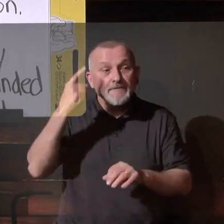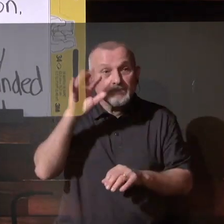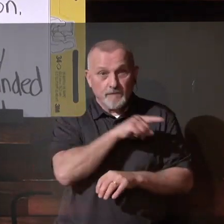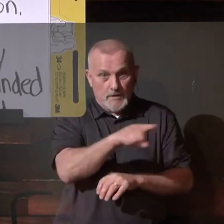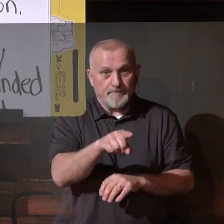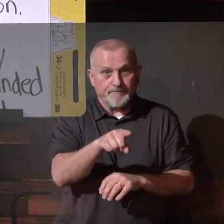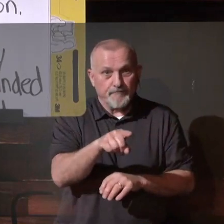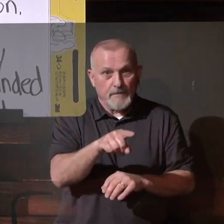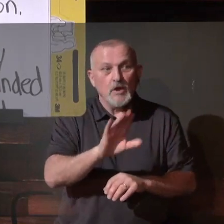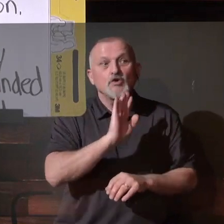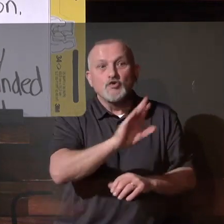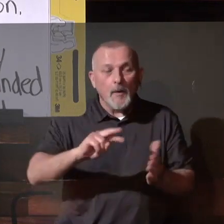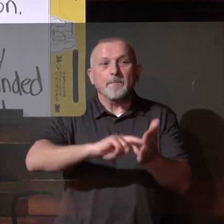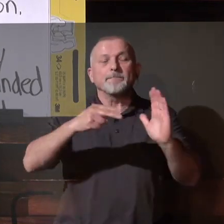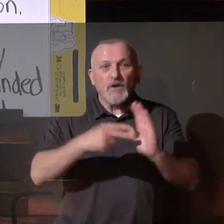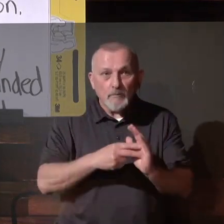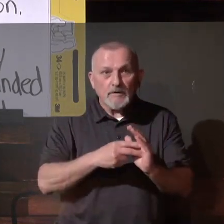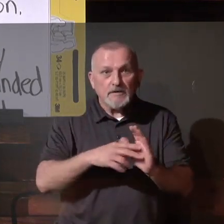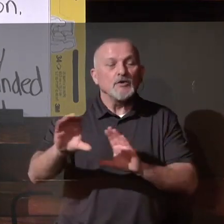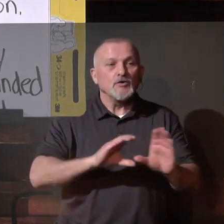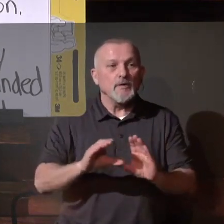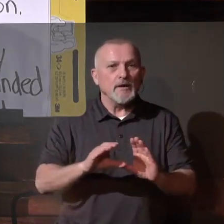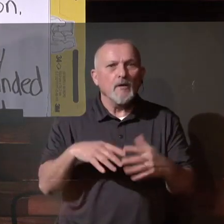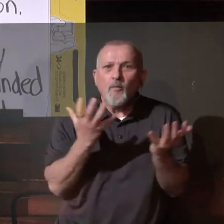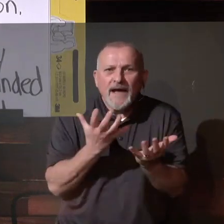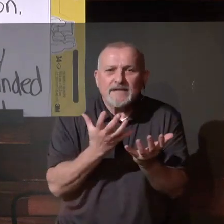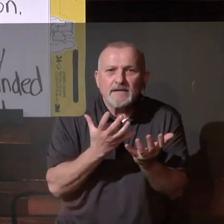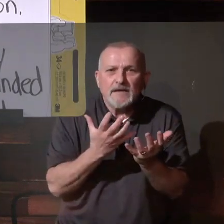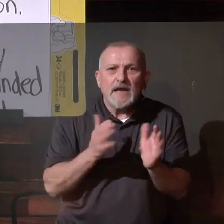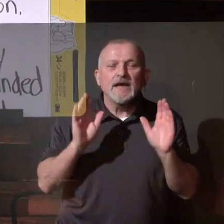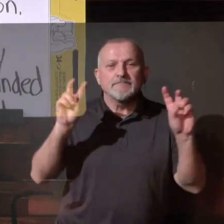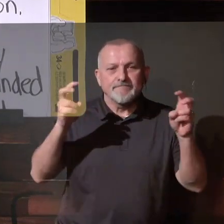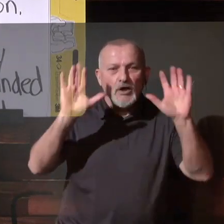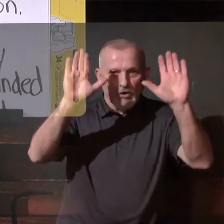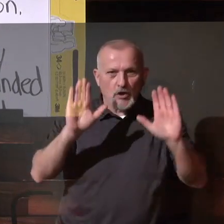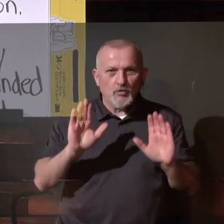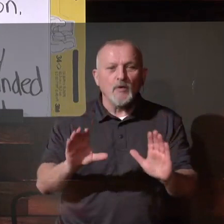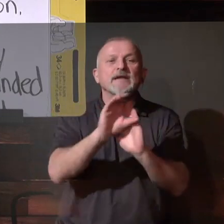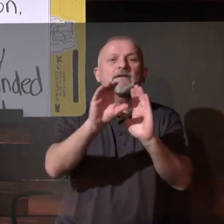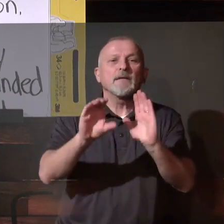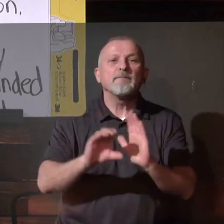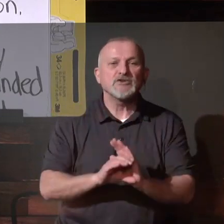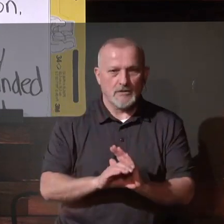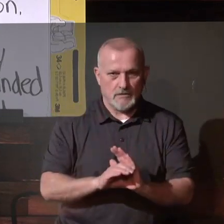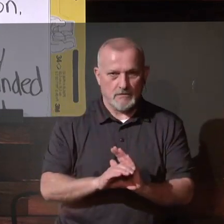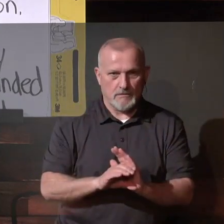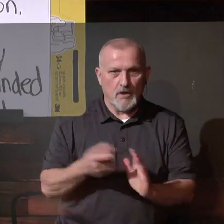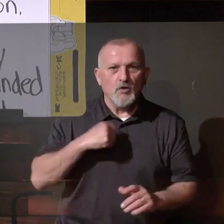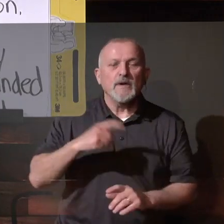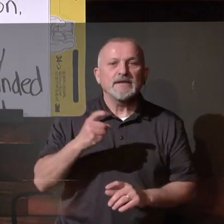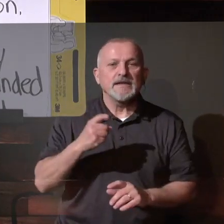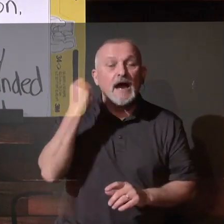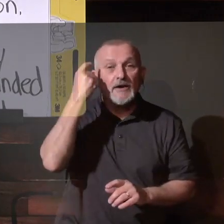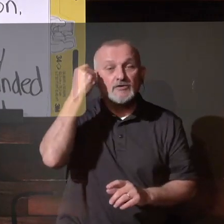right here. What is this? It's a Great Commission. We got to do it, and we got to understand it.